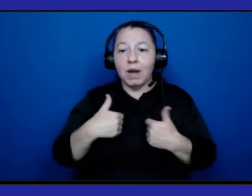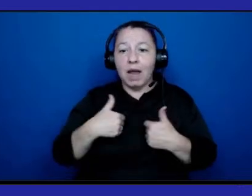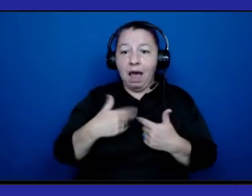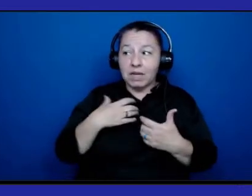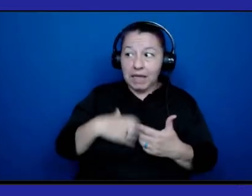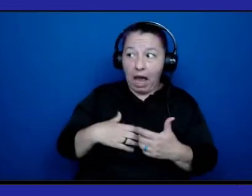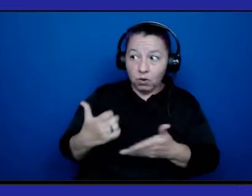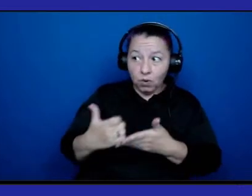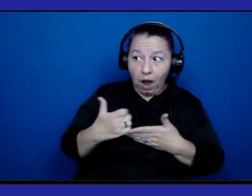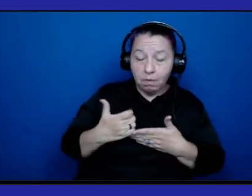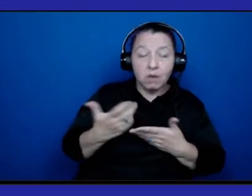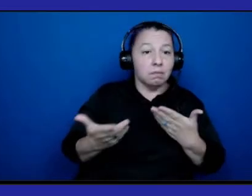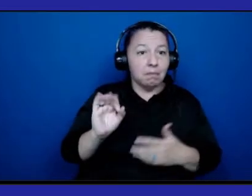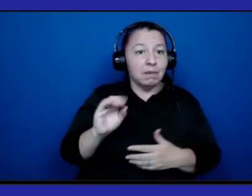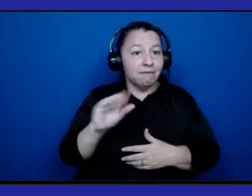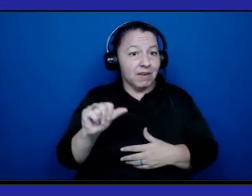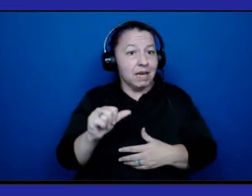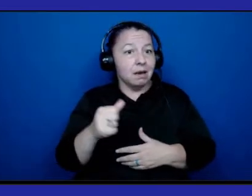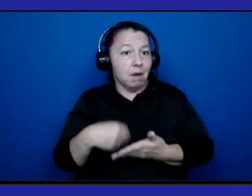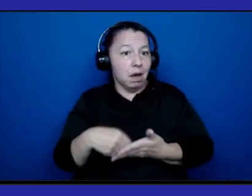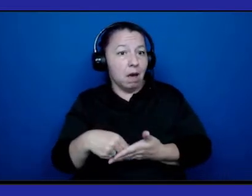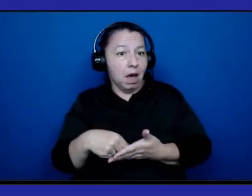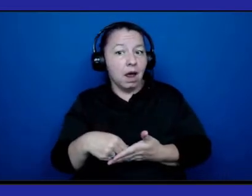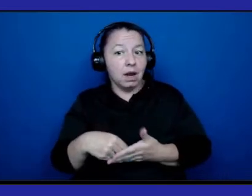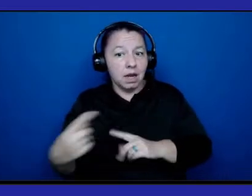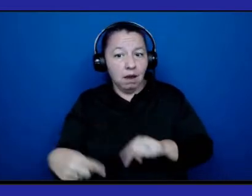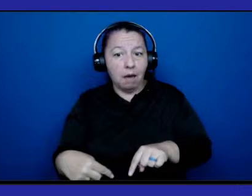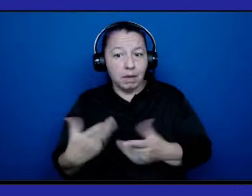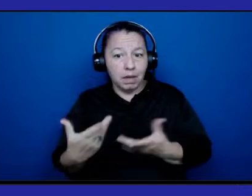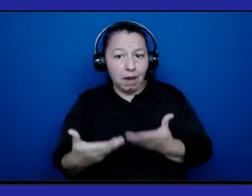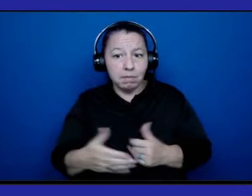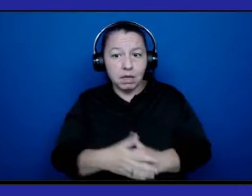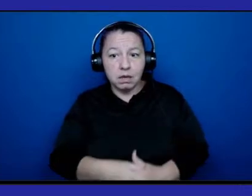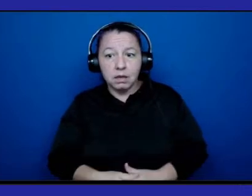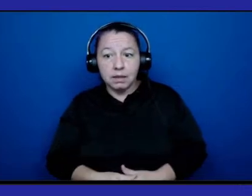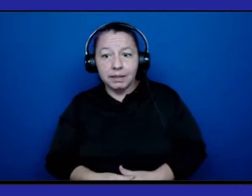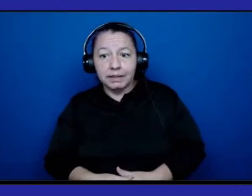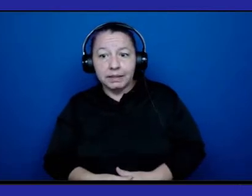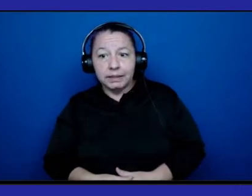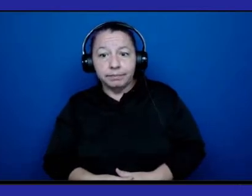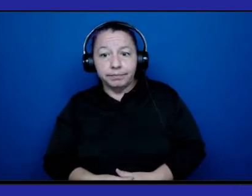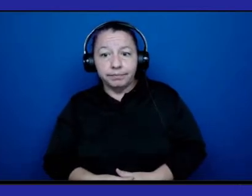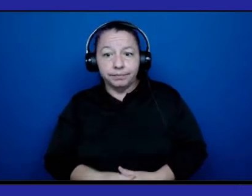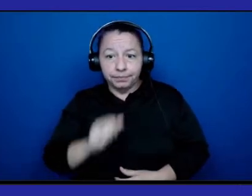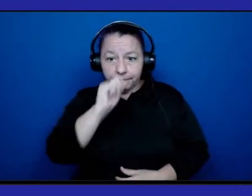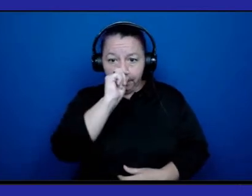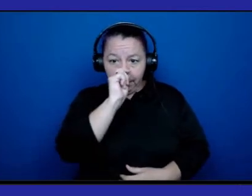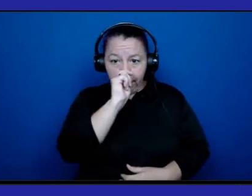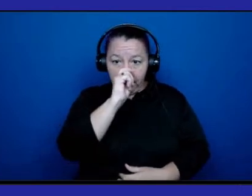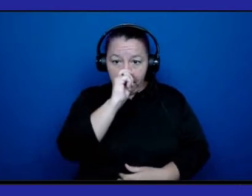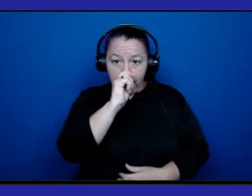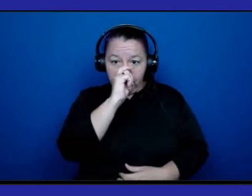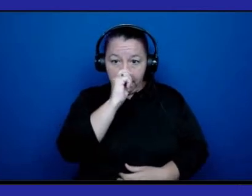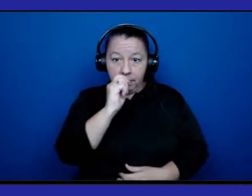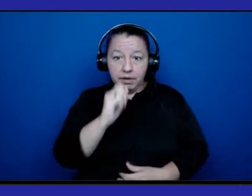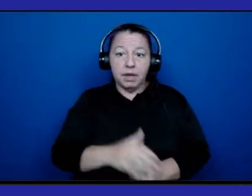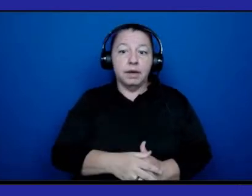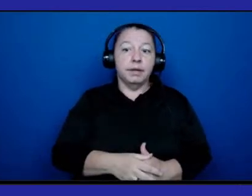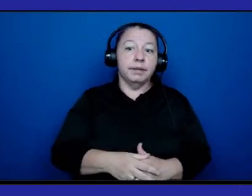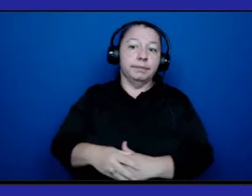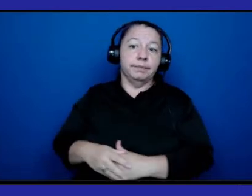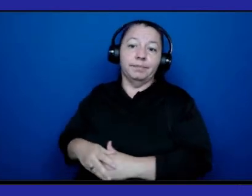be FEMA dollars, right? Depending upon whether Right. so, Yeah. I mean, I don't,